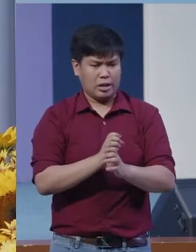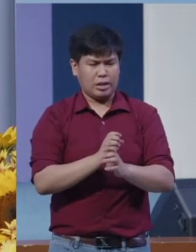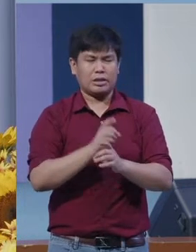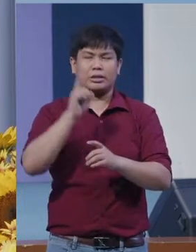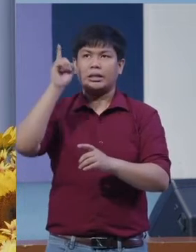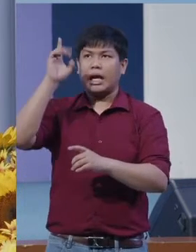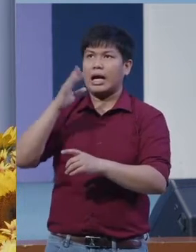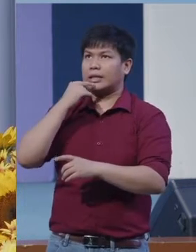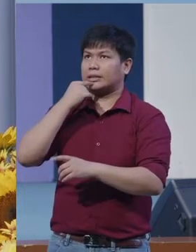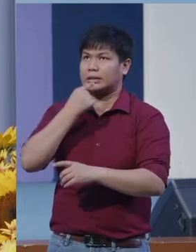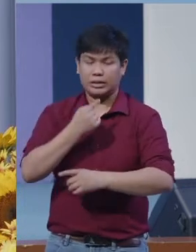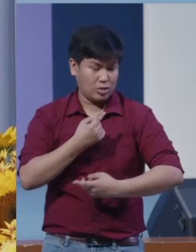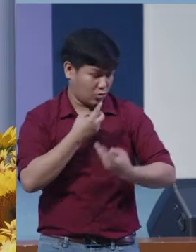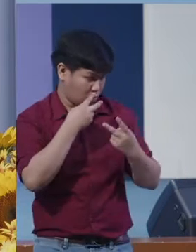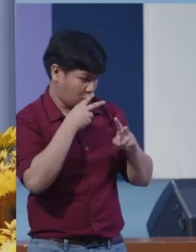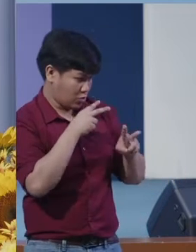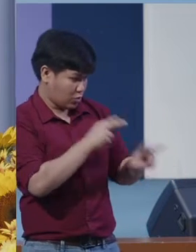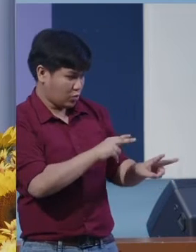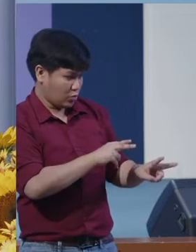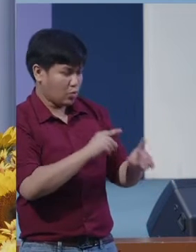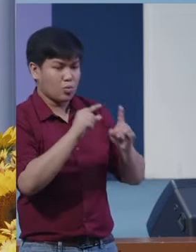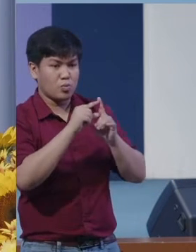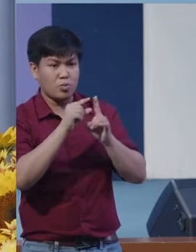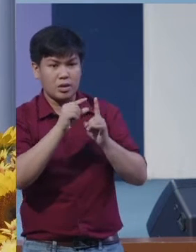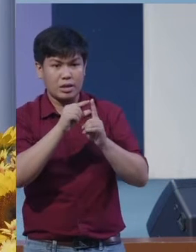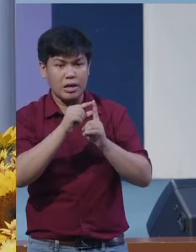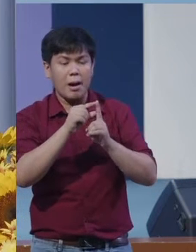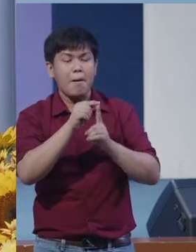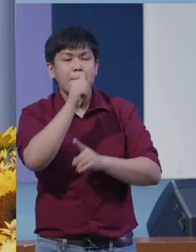No? Makrotomeo, yung salita for patient.